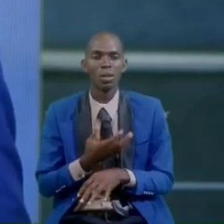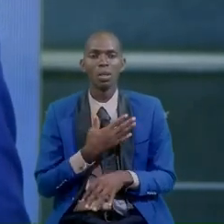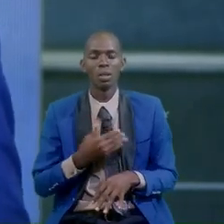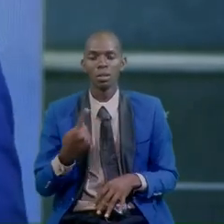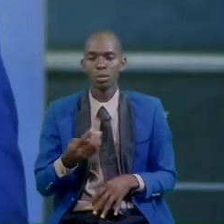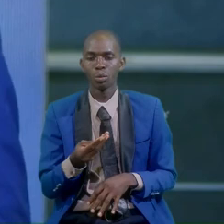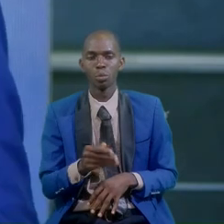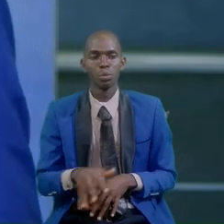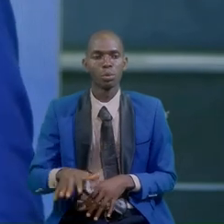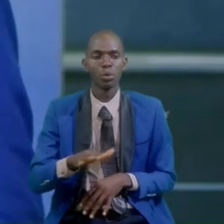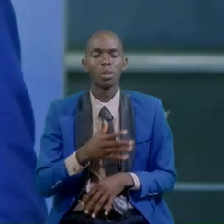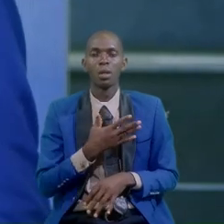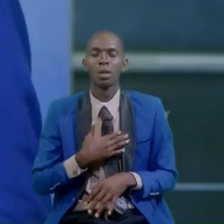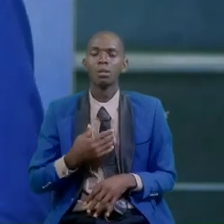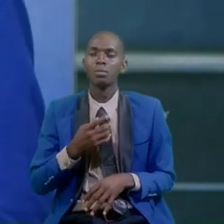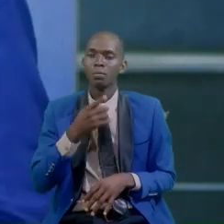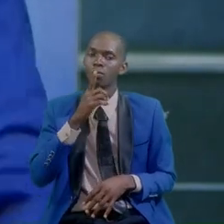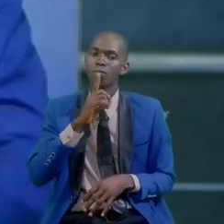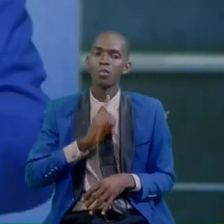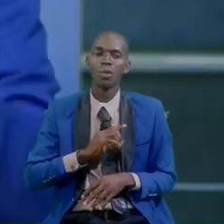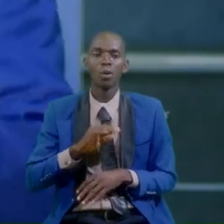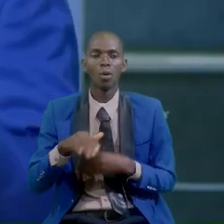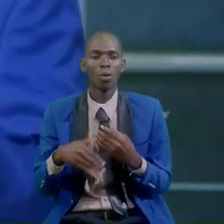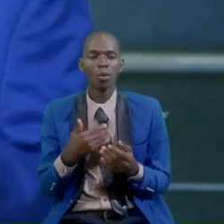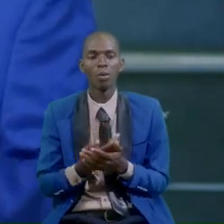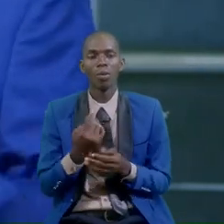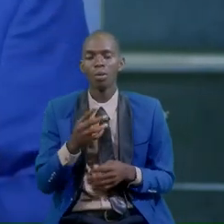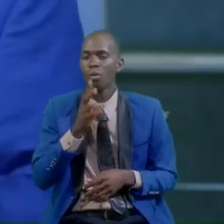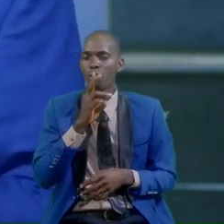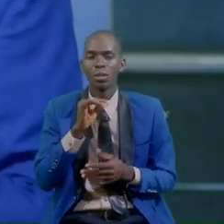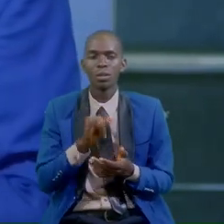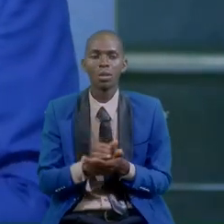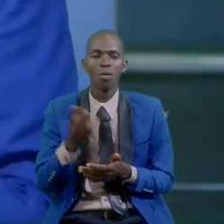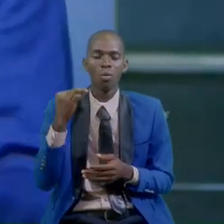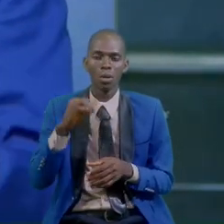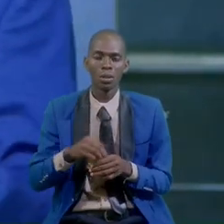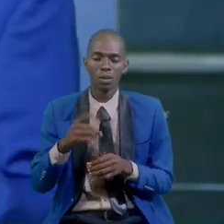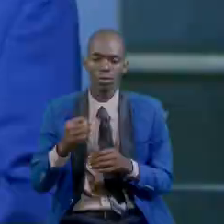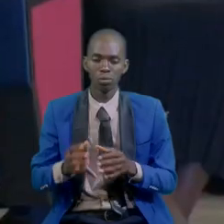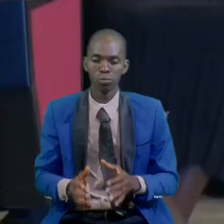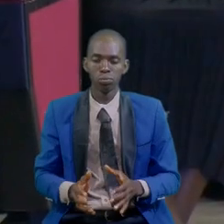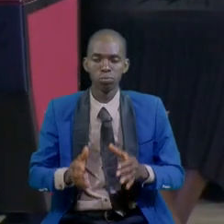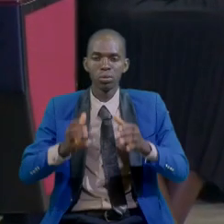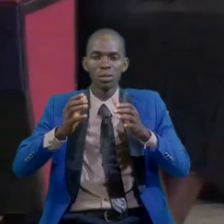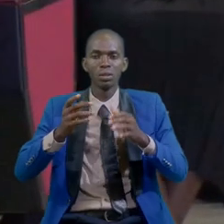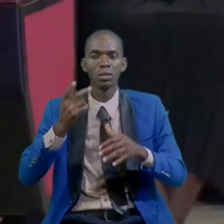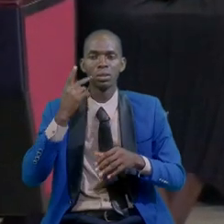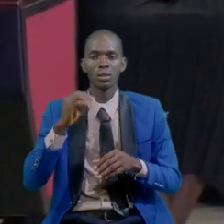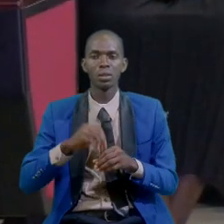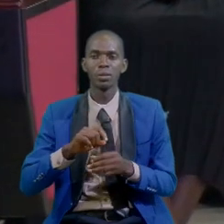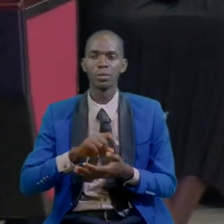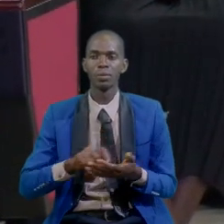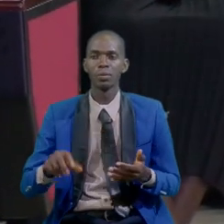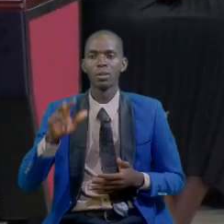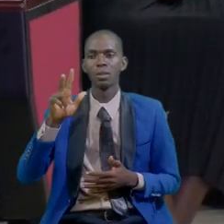dust and licked up the water that was in the trench. Look at verse 39.